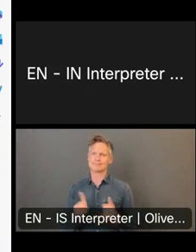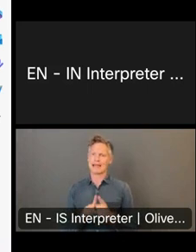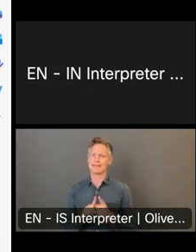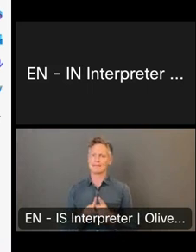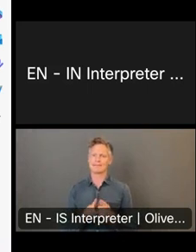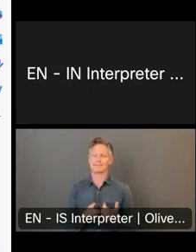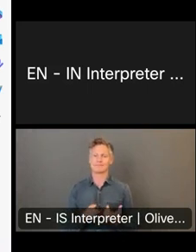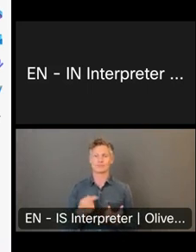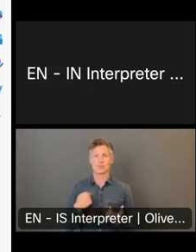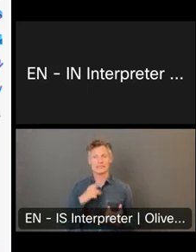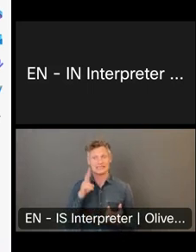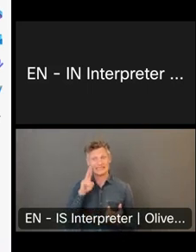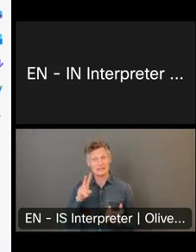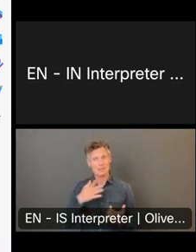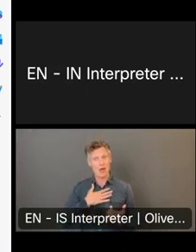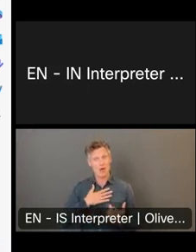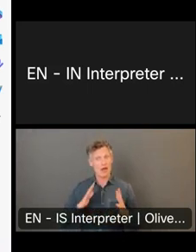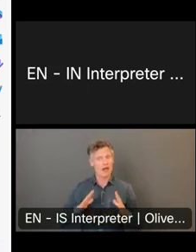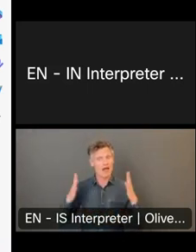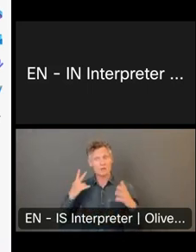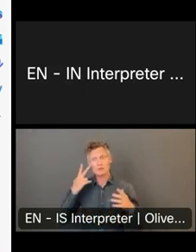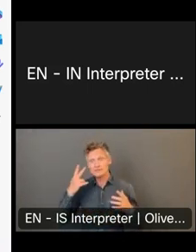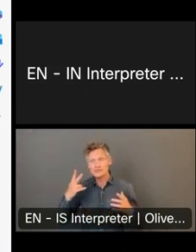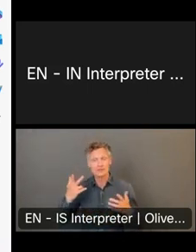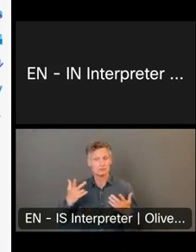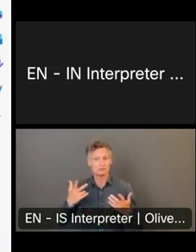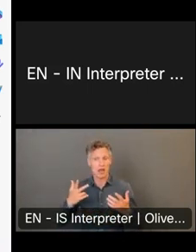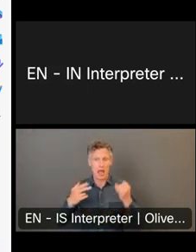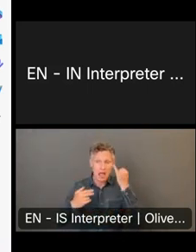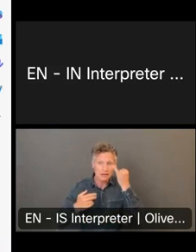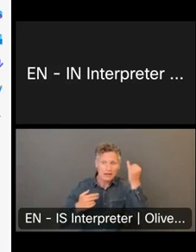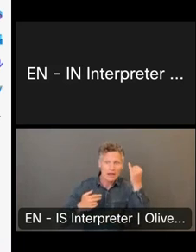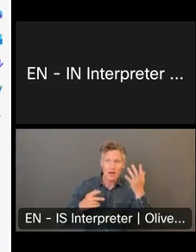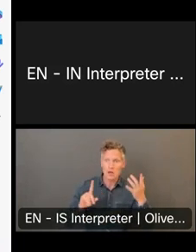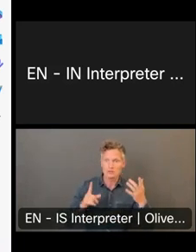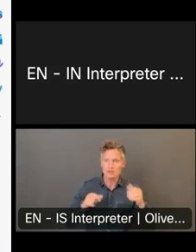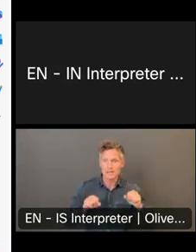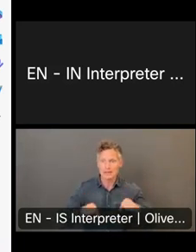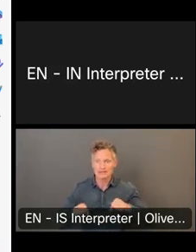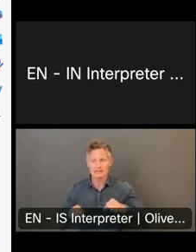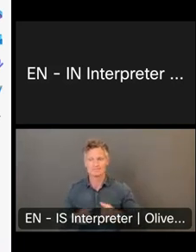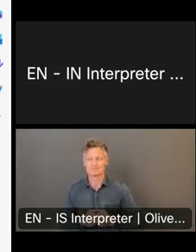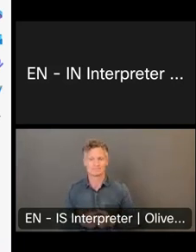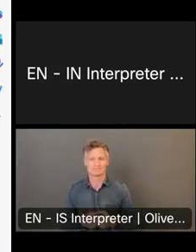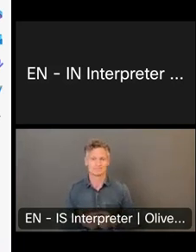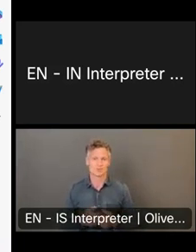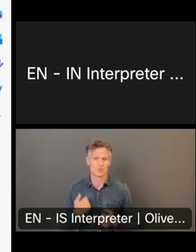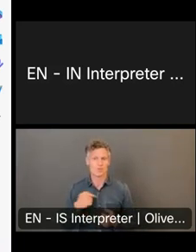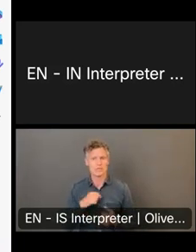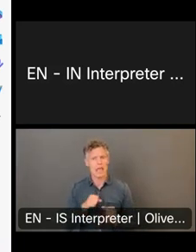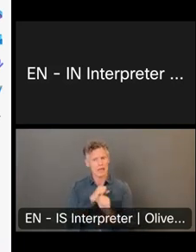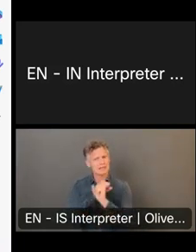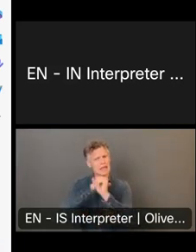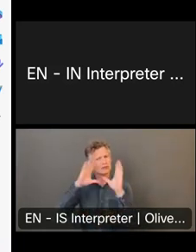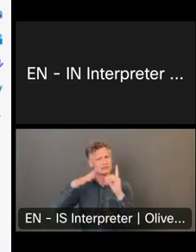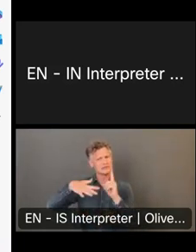we encounter in our life or the conceivability that we have with an idea, it's not that hard to imagine a situation in which